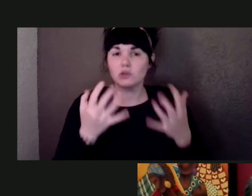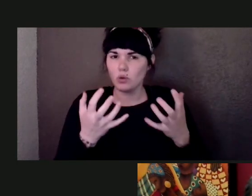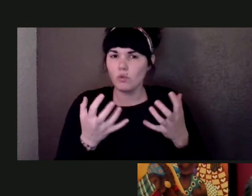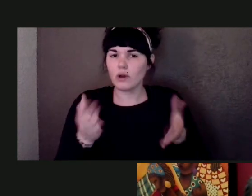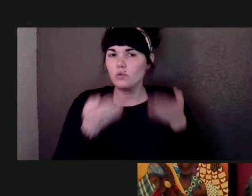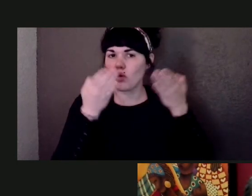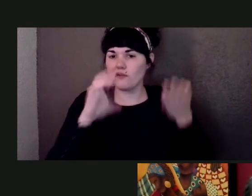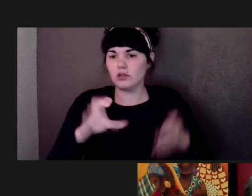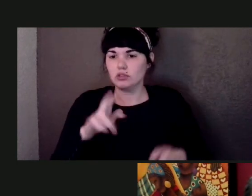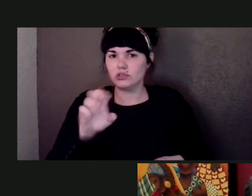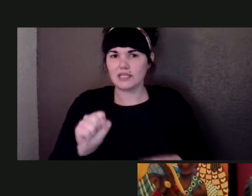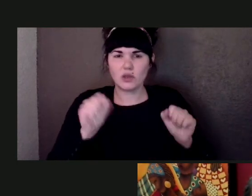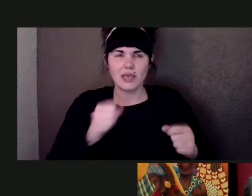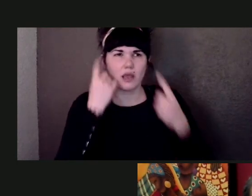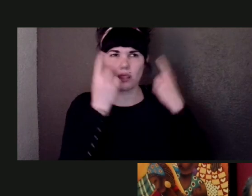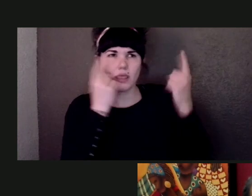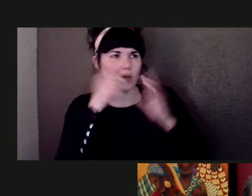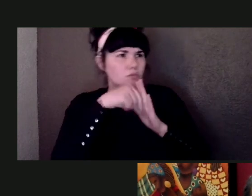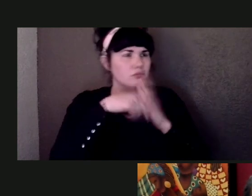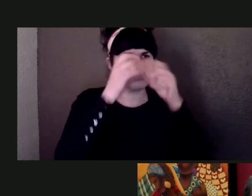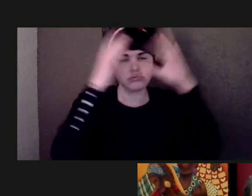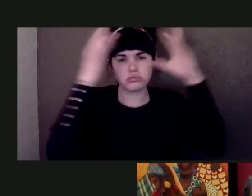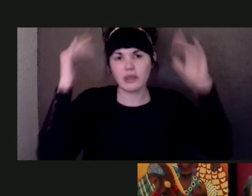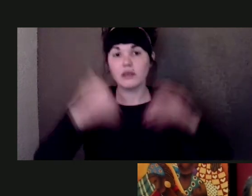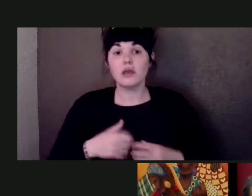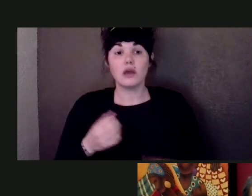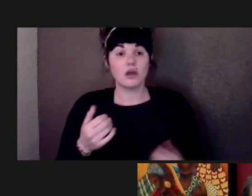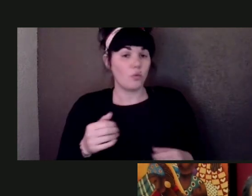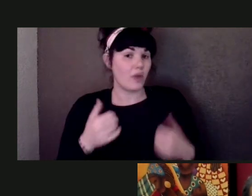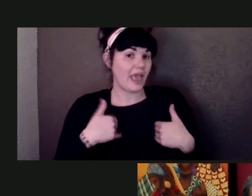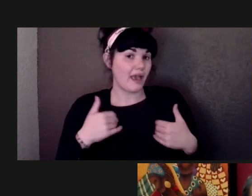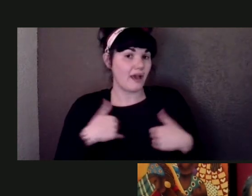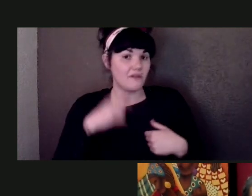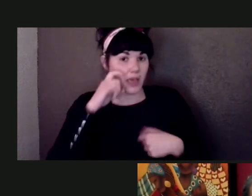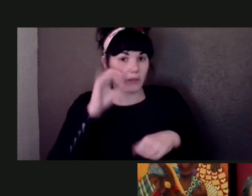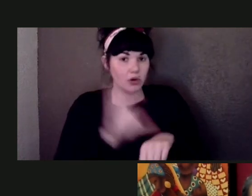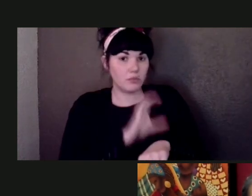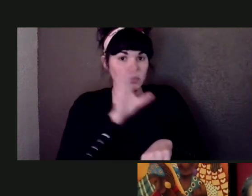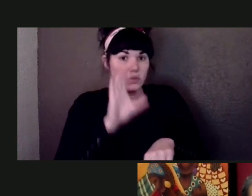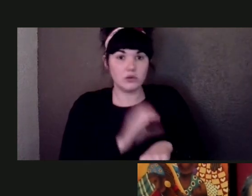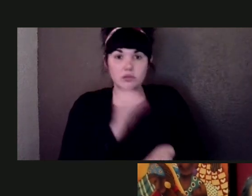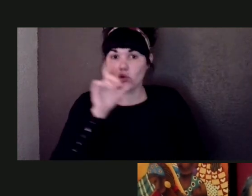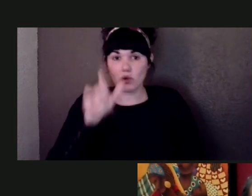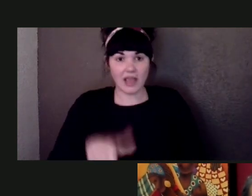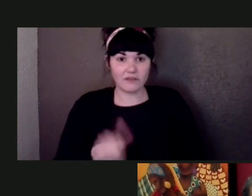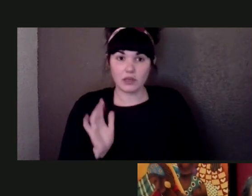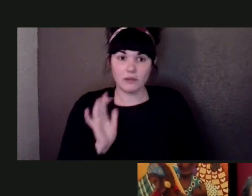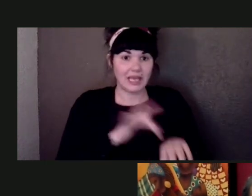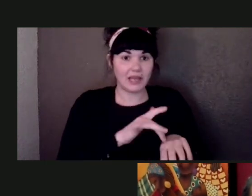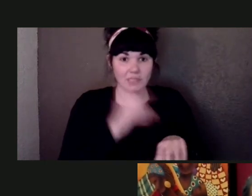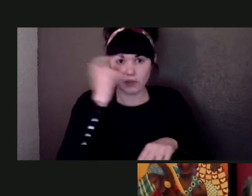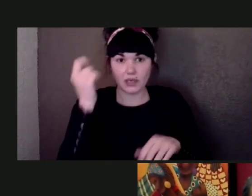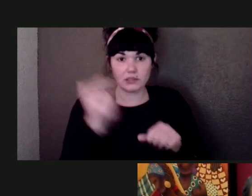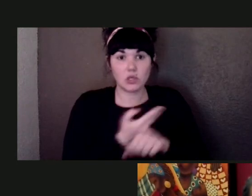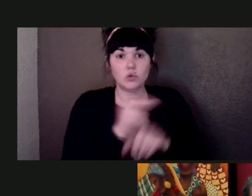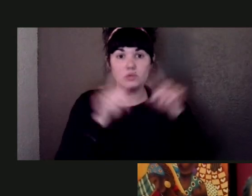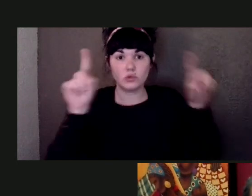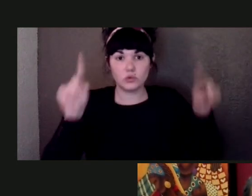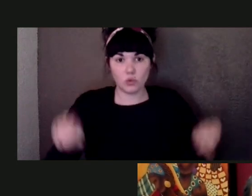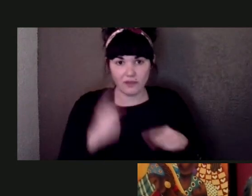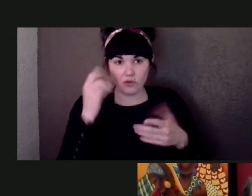computers that they use, and they don't even have to come in contact because they can use the computer screens to do those things. We have science programming, we have,